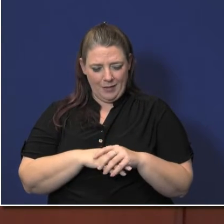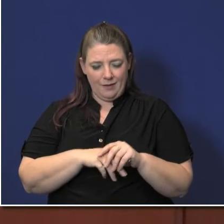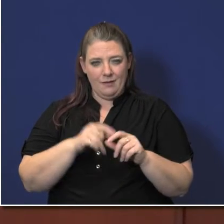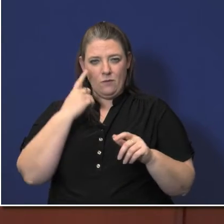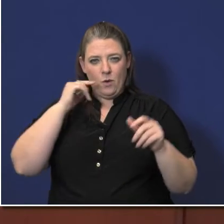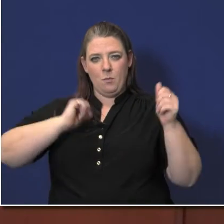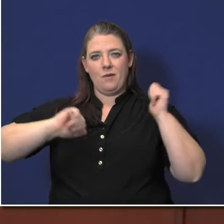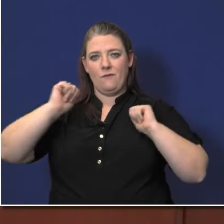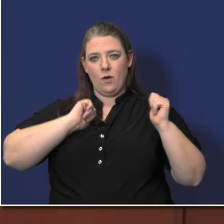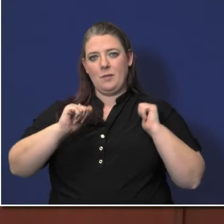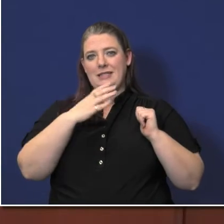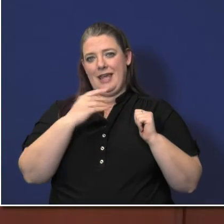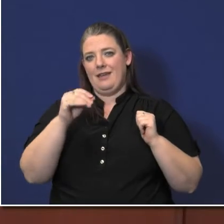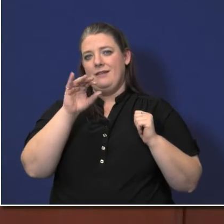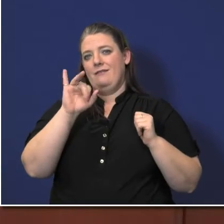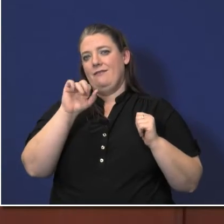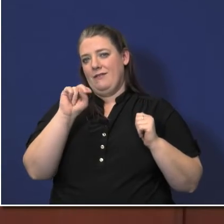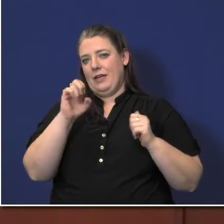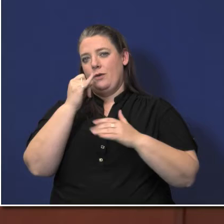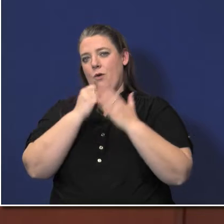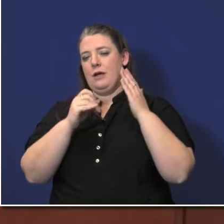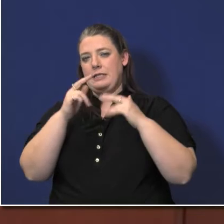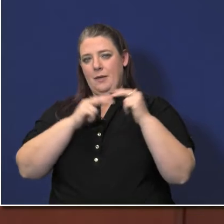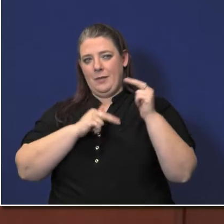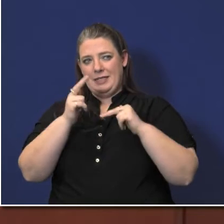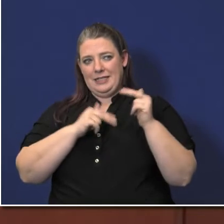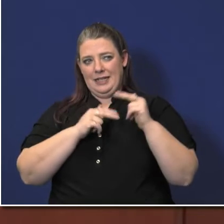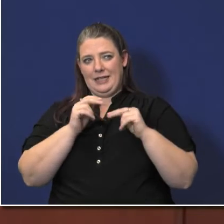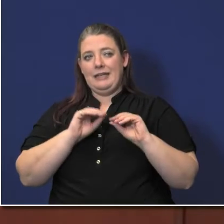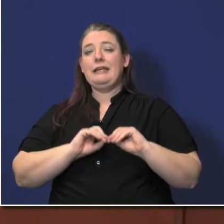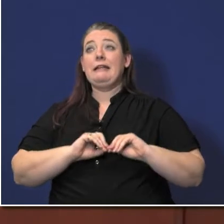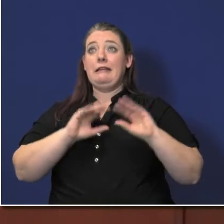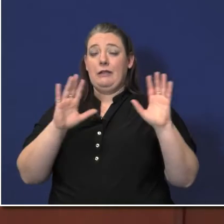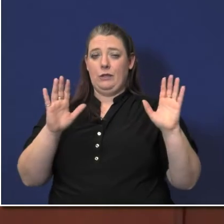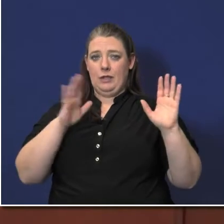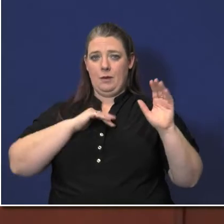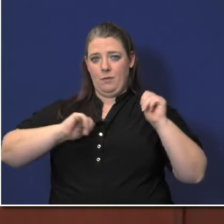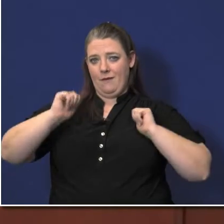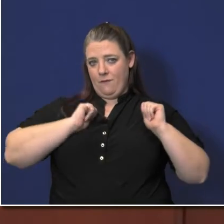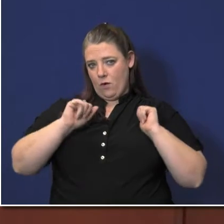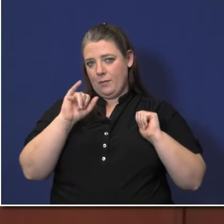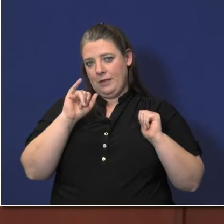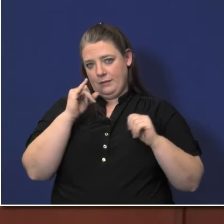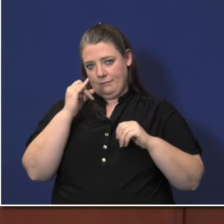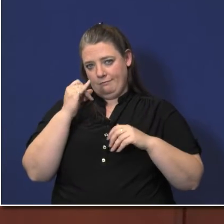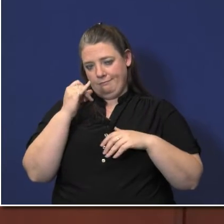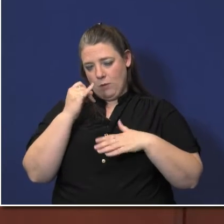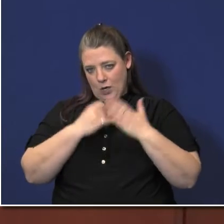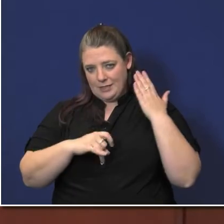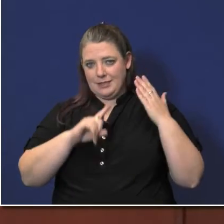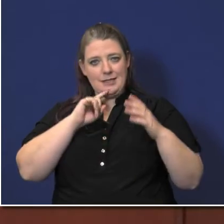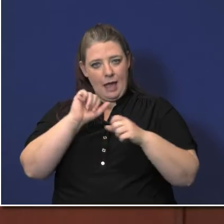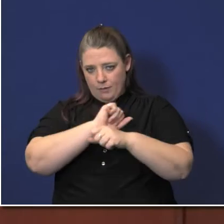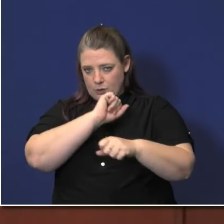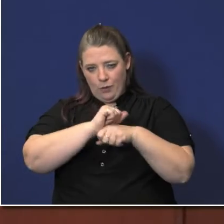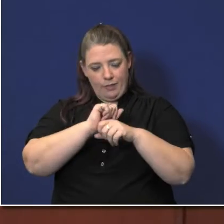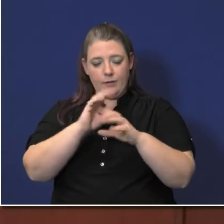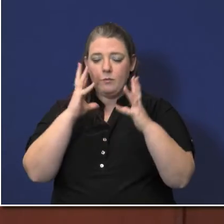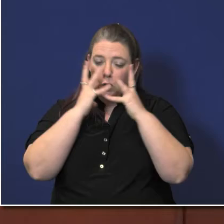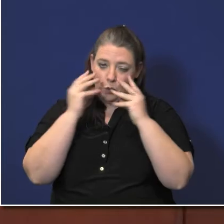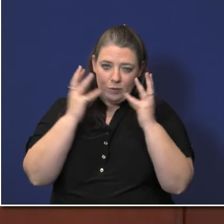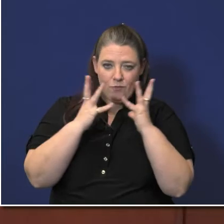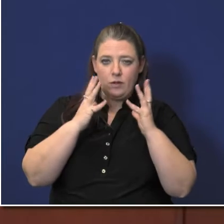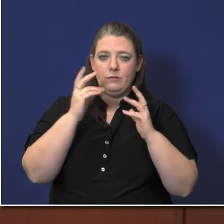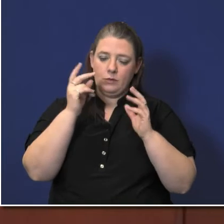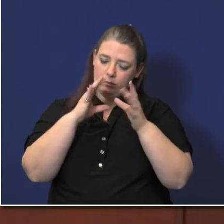performing and fine arts building itself. Clearly the performing arts, it is absolutely magnificent. I saw you